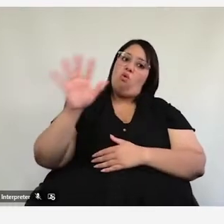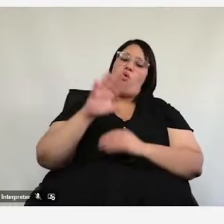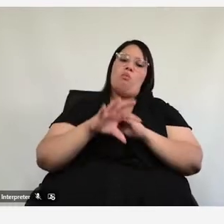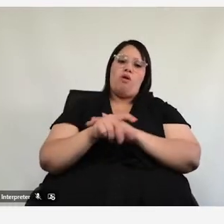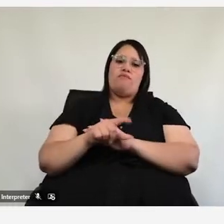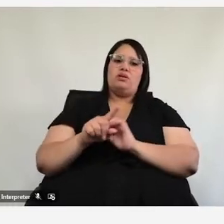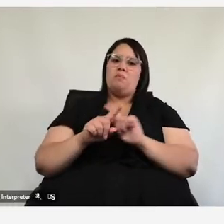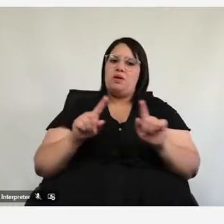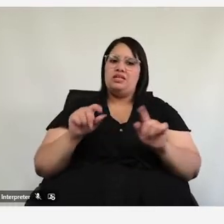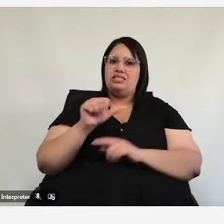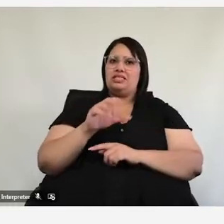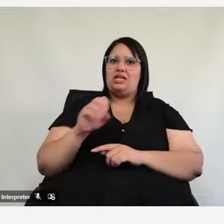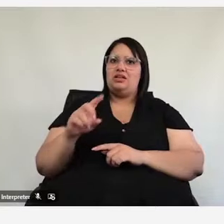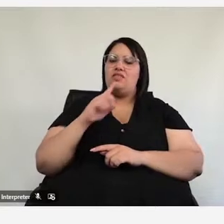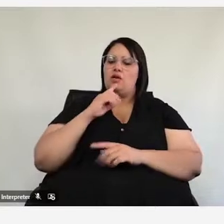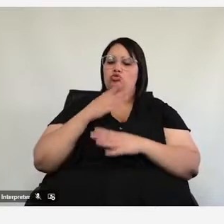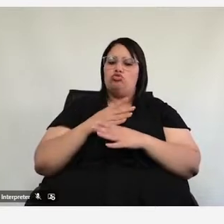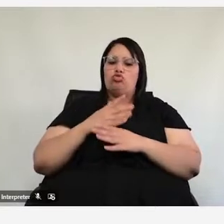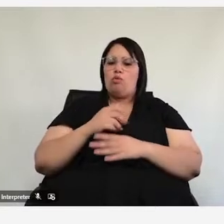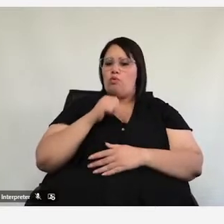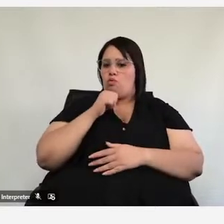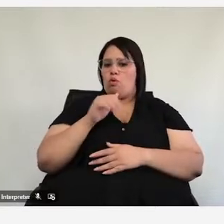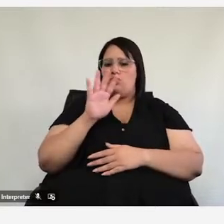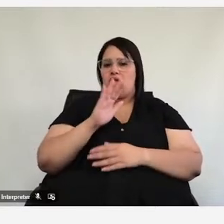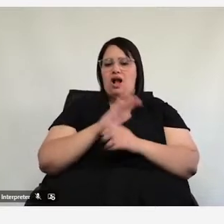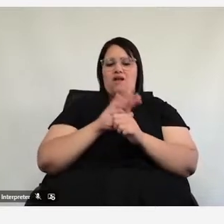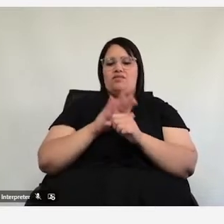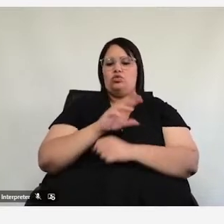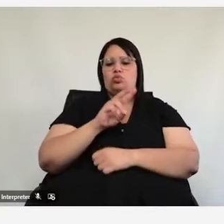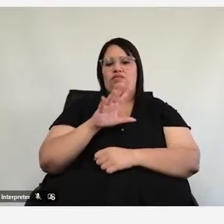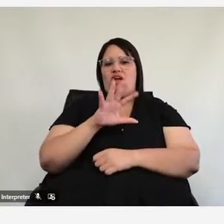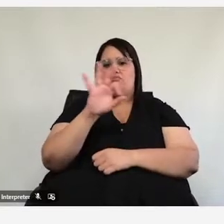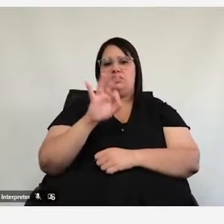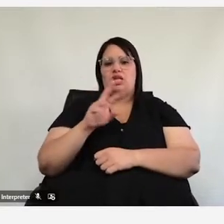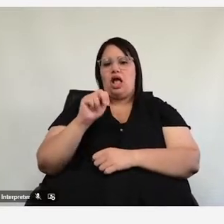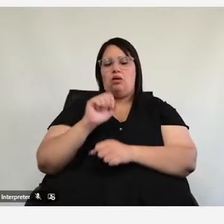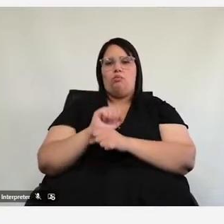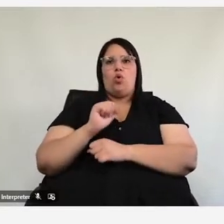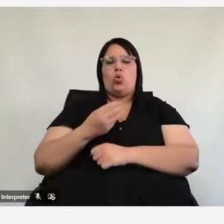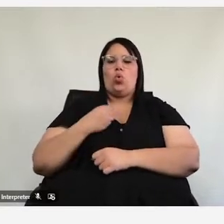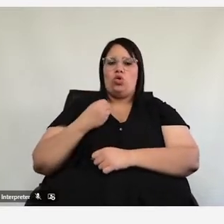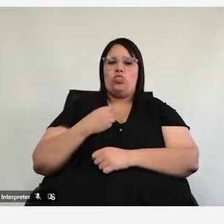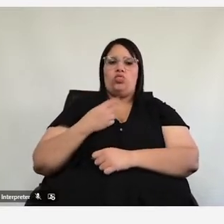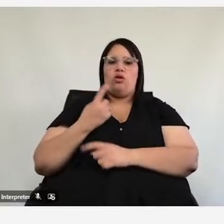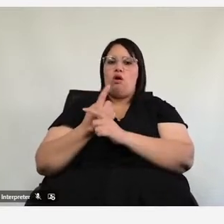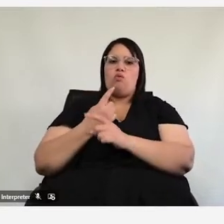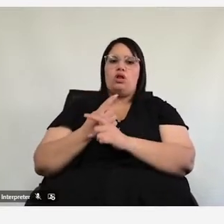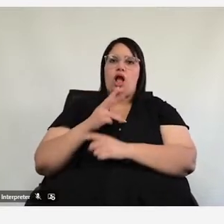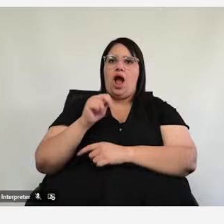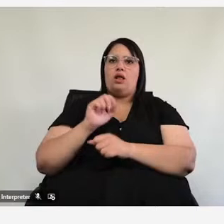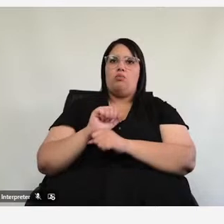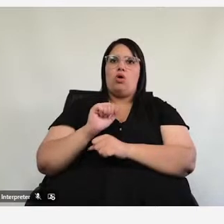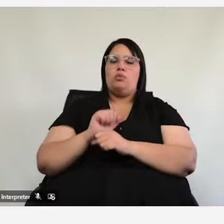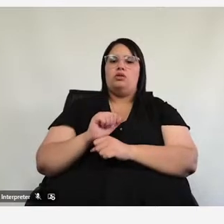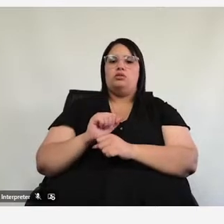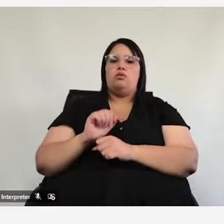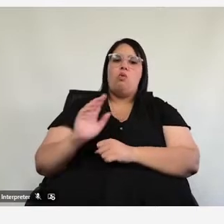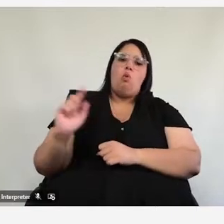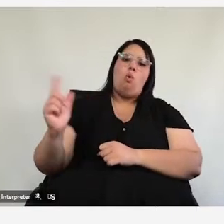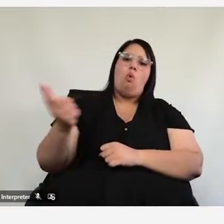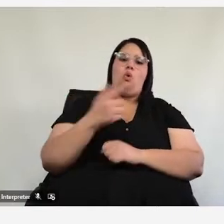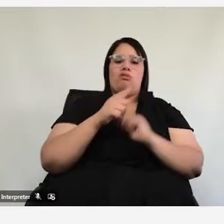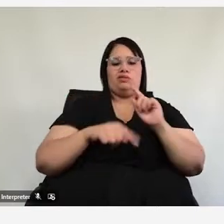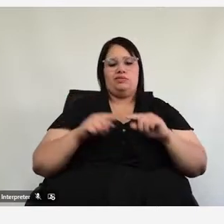But 600,000 jobs will not even cover 25% of the unemployed youth, let alone the unemployment across all age